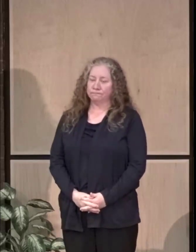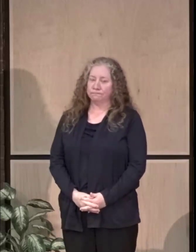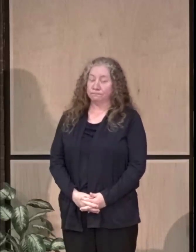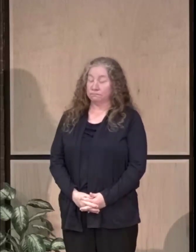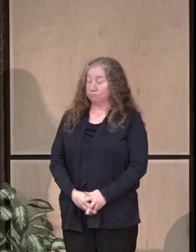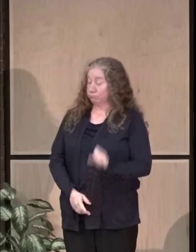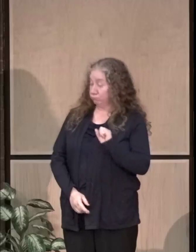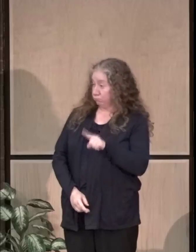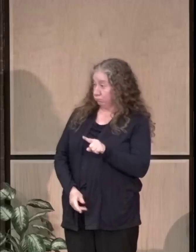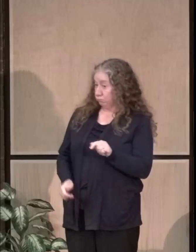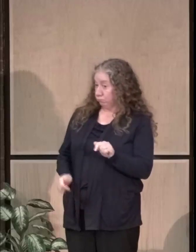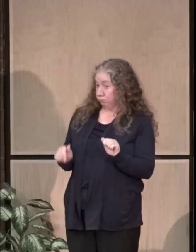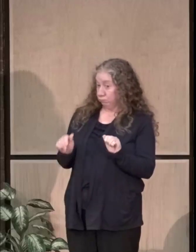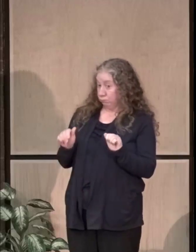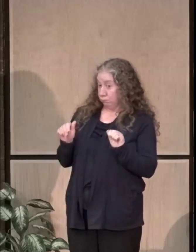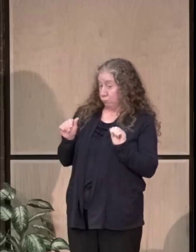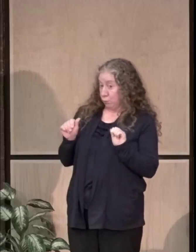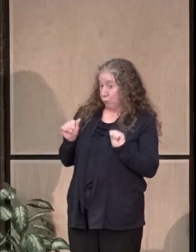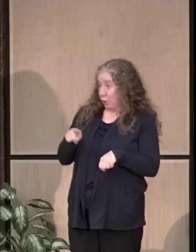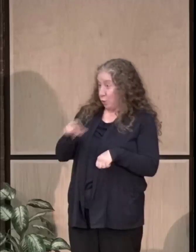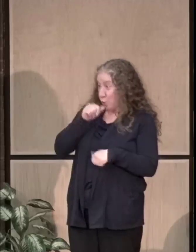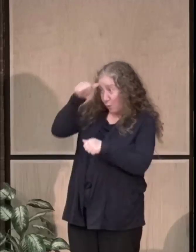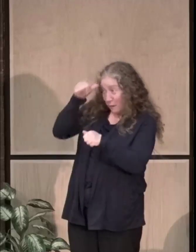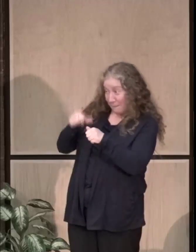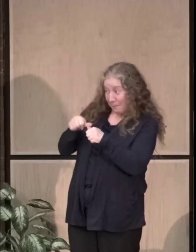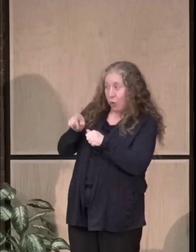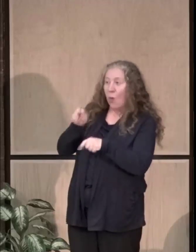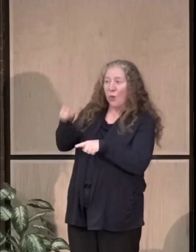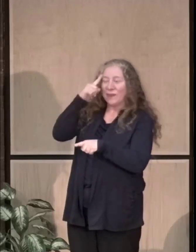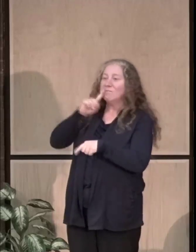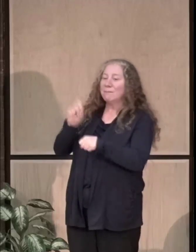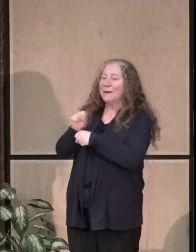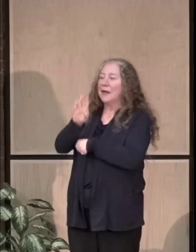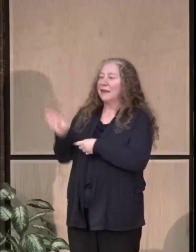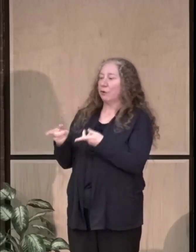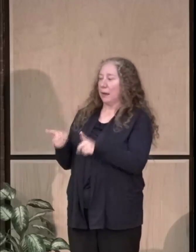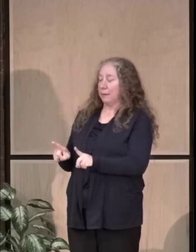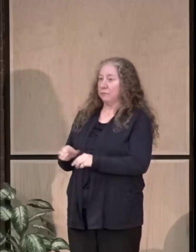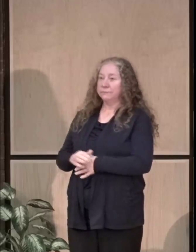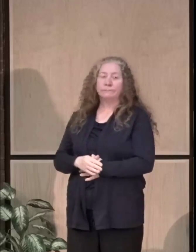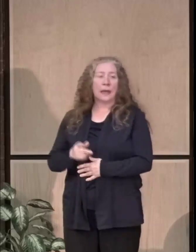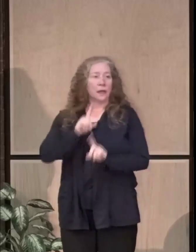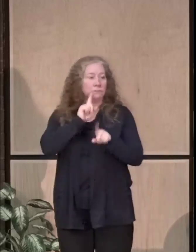Could it have happened? You just don't recall, or do you think it never happened? I cannot recall.